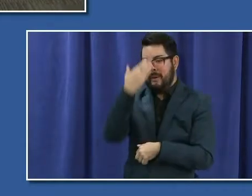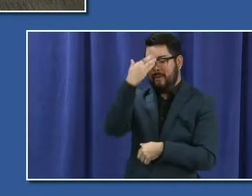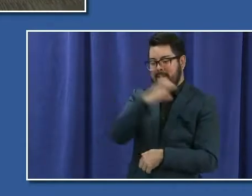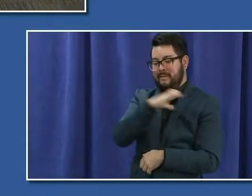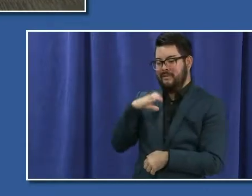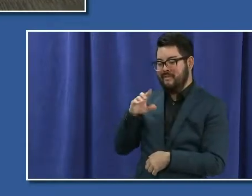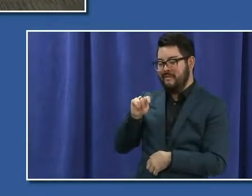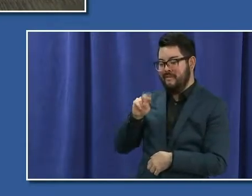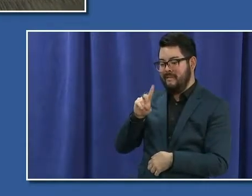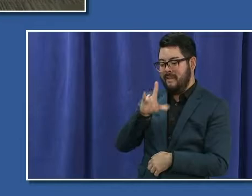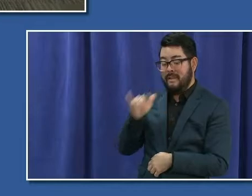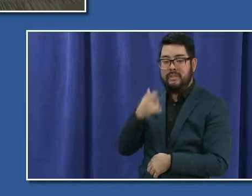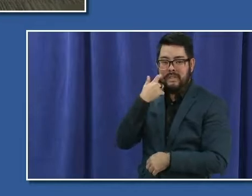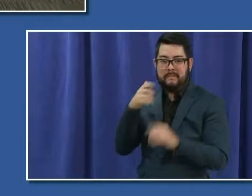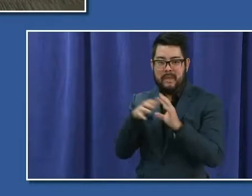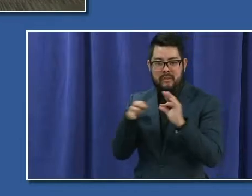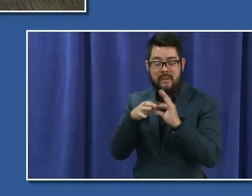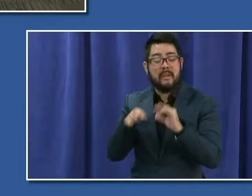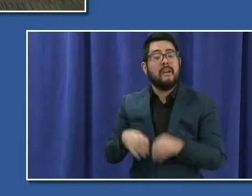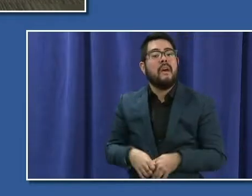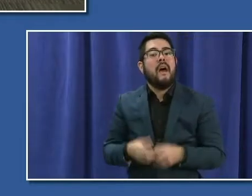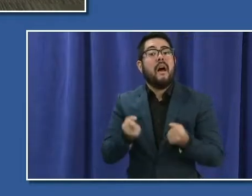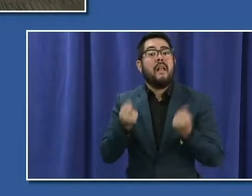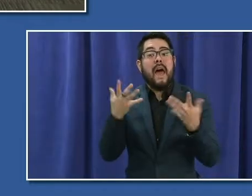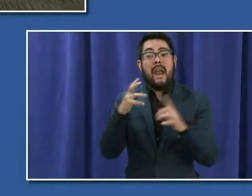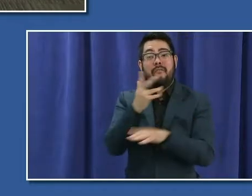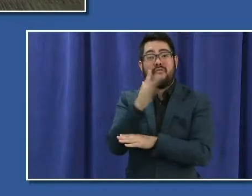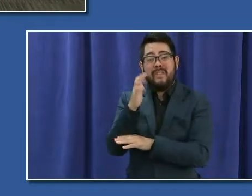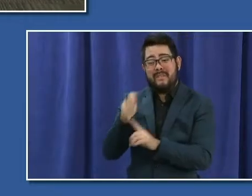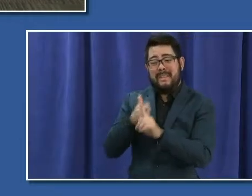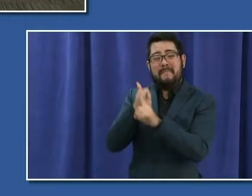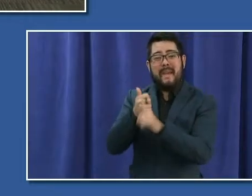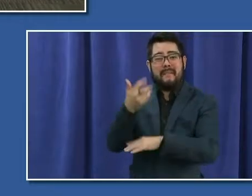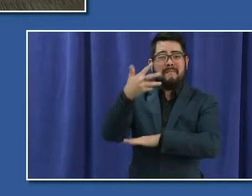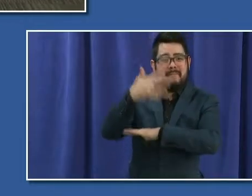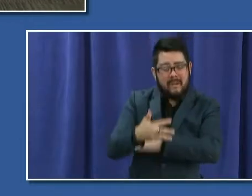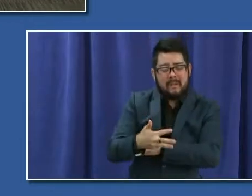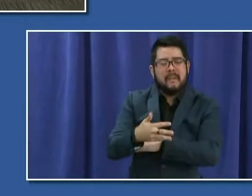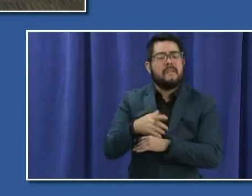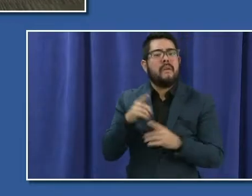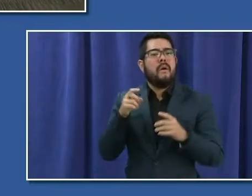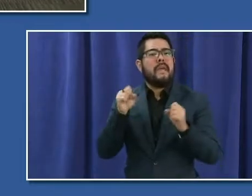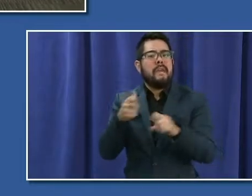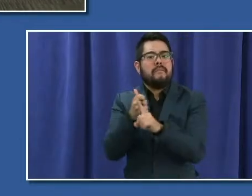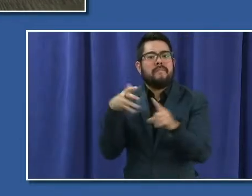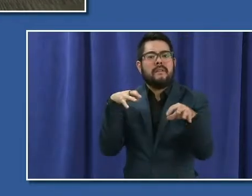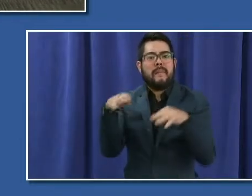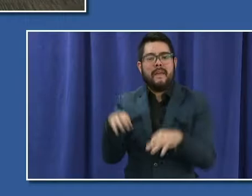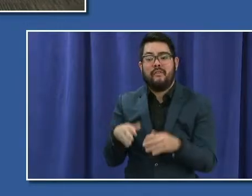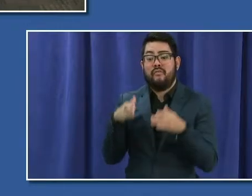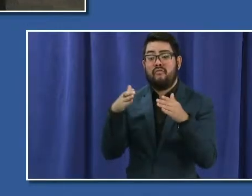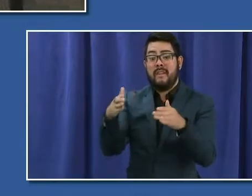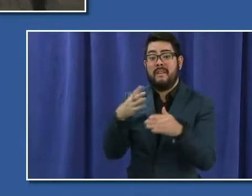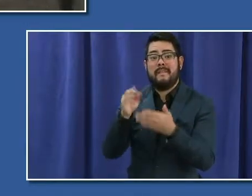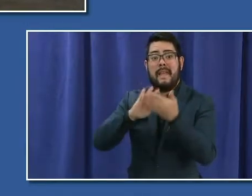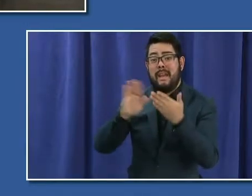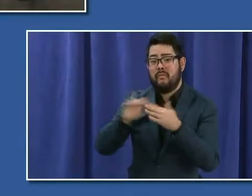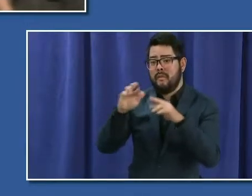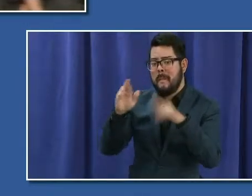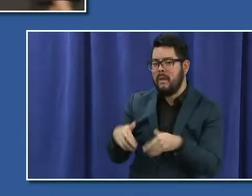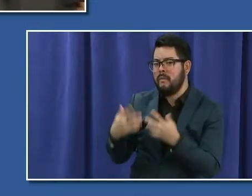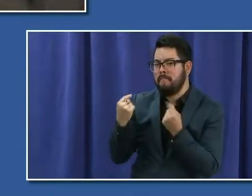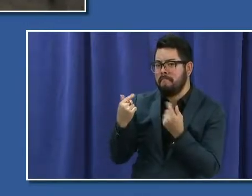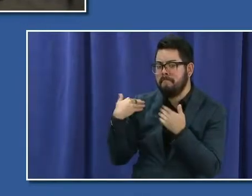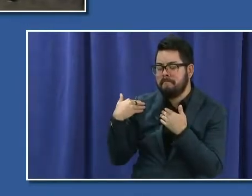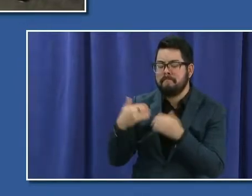Many trees were impacted by the storm. Can you tell us a little bit about Streets and Sanitation's response to that? Sure. Well, with